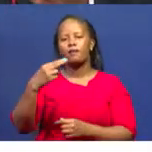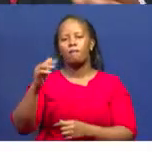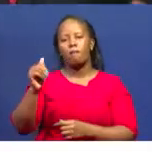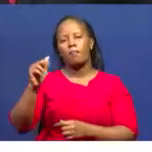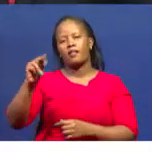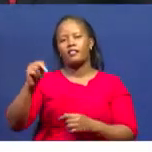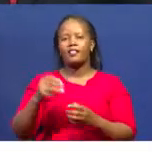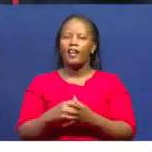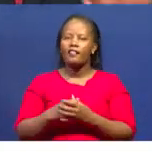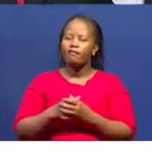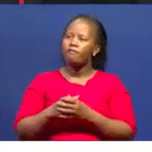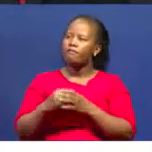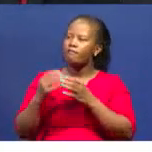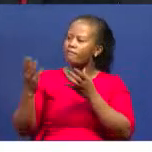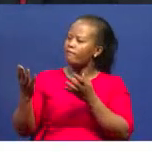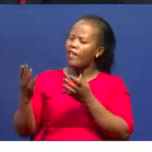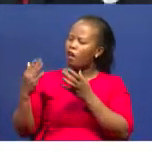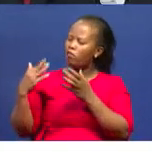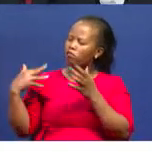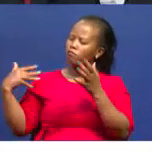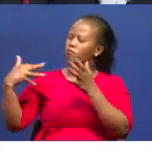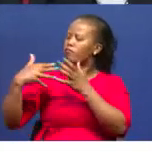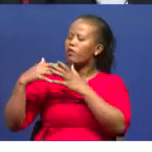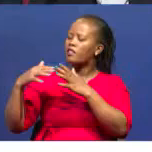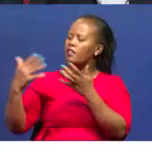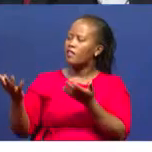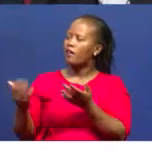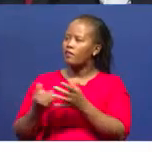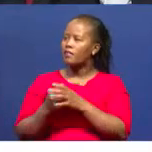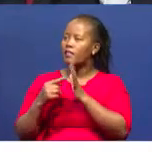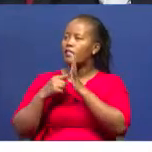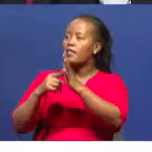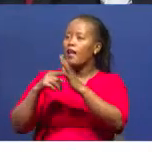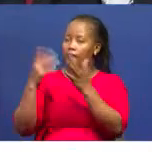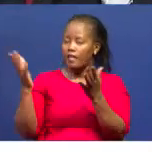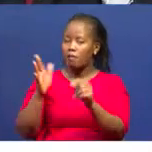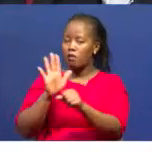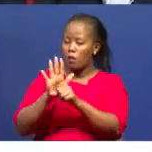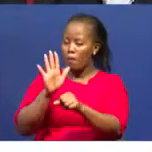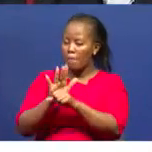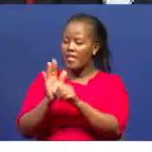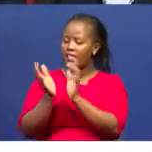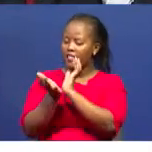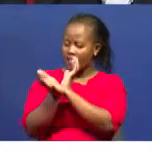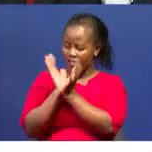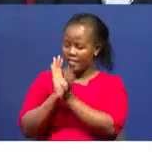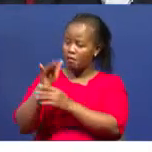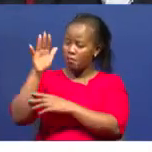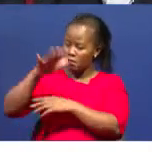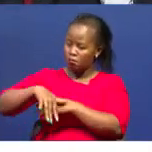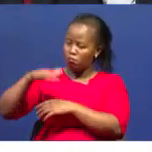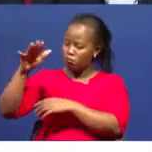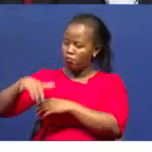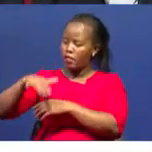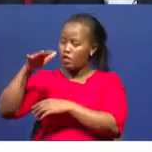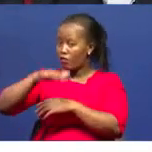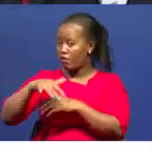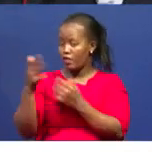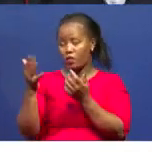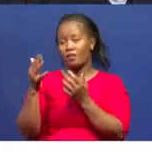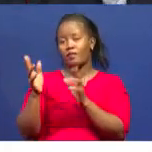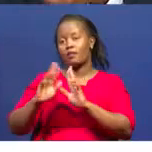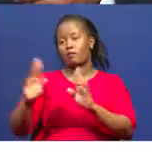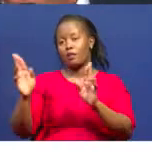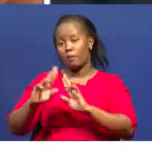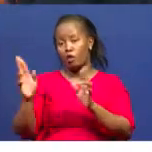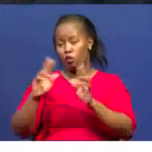Well, and talking about that, just give us a journey about, for example, one of the renovations that had to be done at the Nelson Mandela Stadium for CHAN, because it's